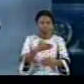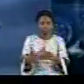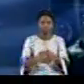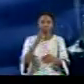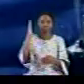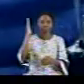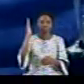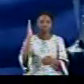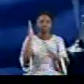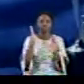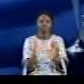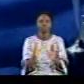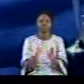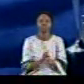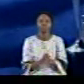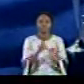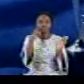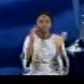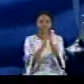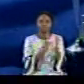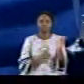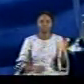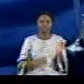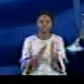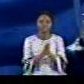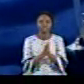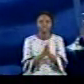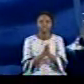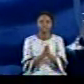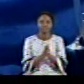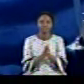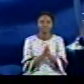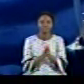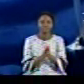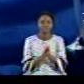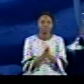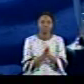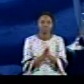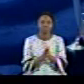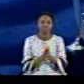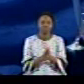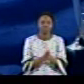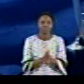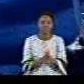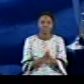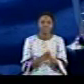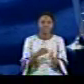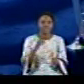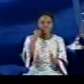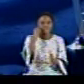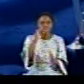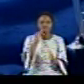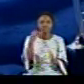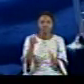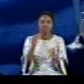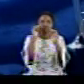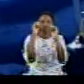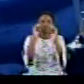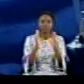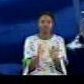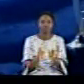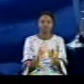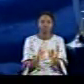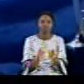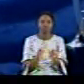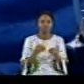Lord. I present to you Sister Eberi Nwongu. She is a teacher. She has been having hemorrhoids since